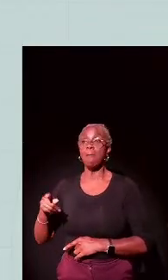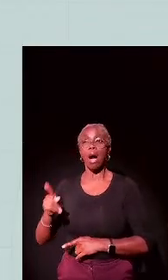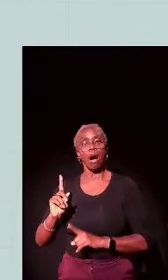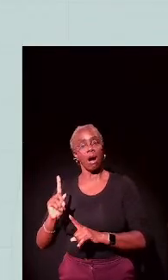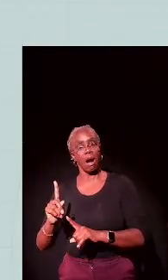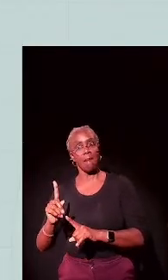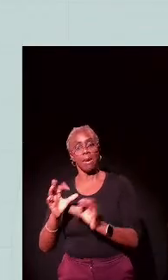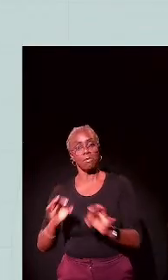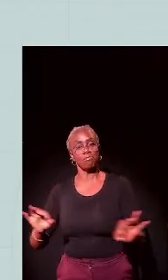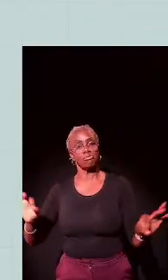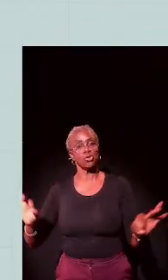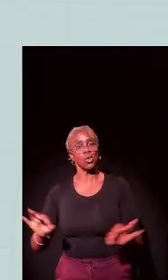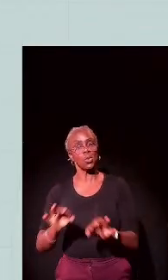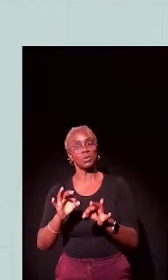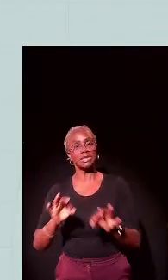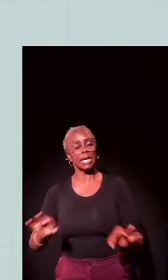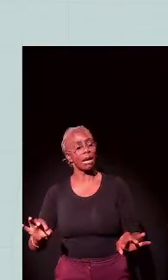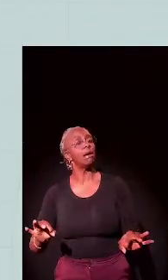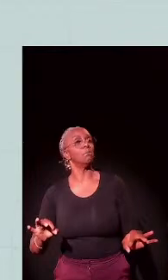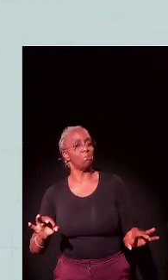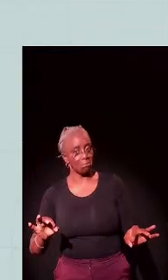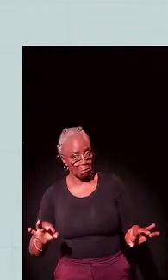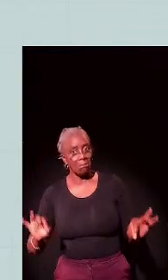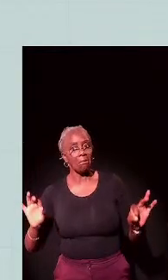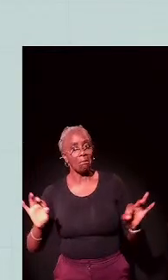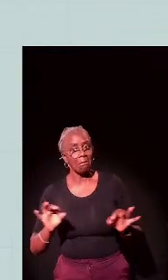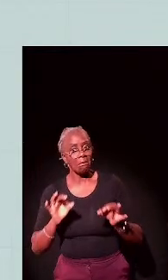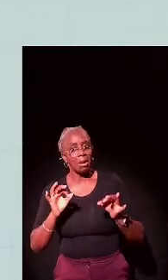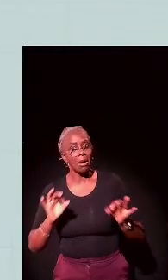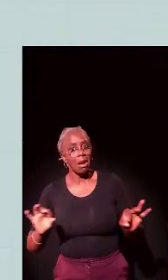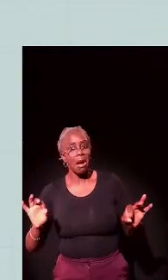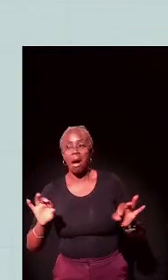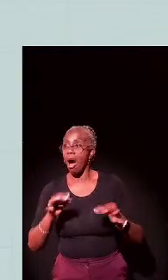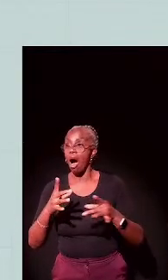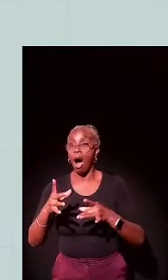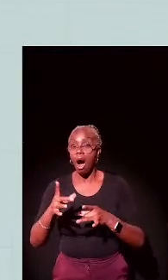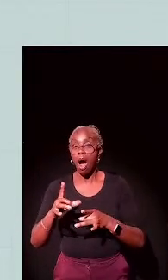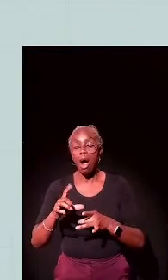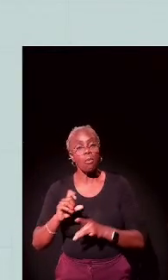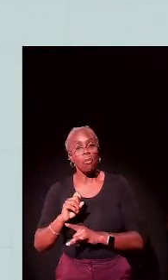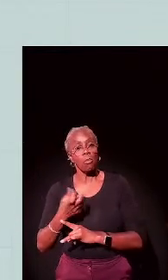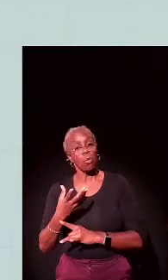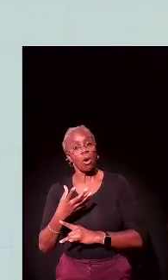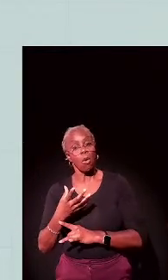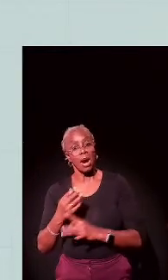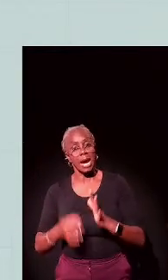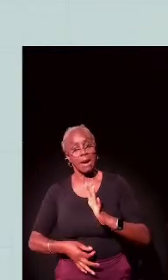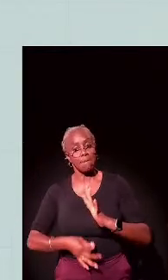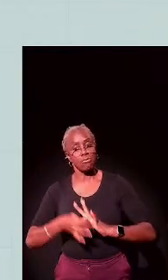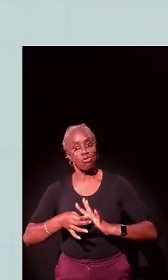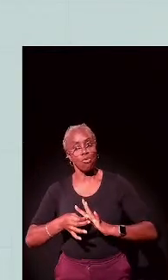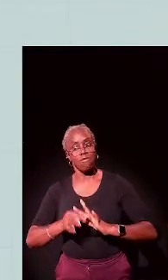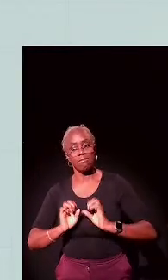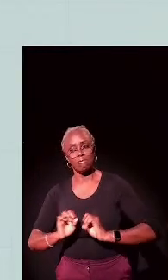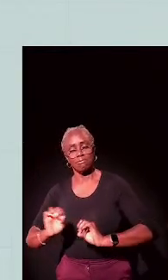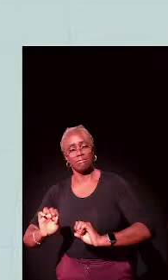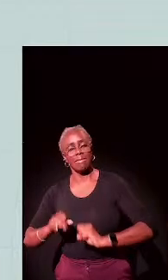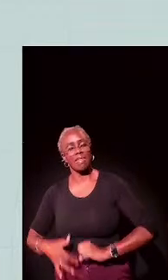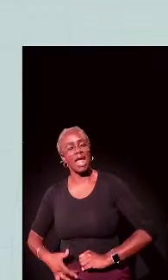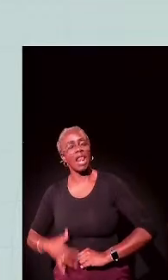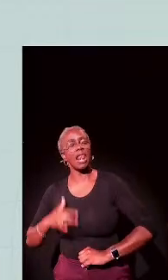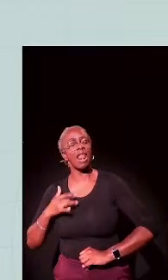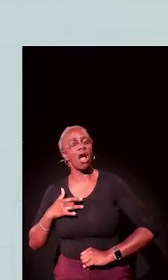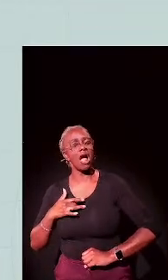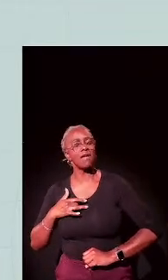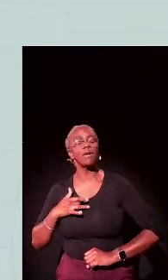the things that kind of works out to be quite a big contributor to improving quality of life. And that was quite an interesting